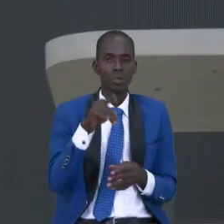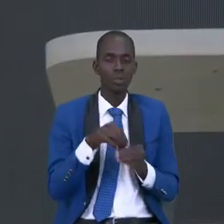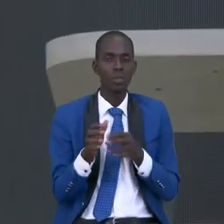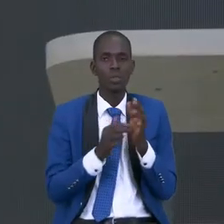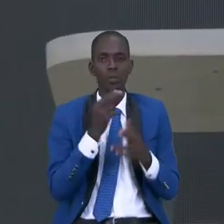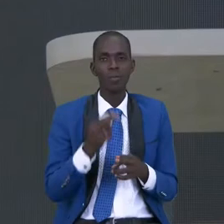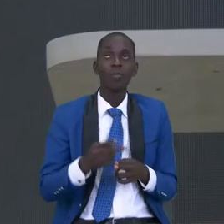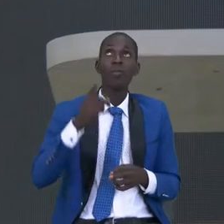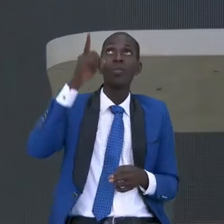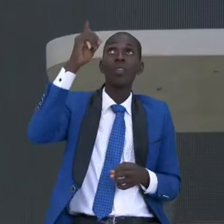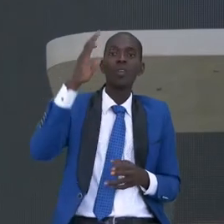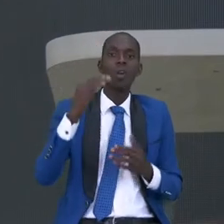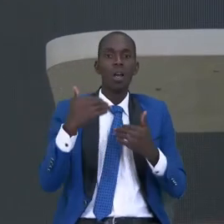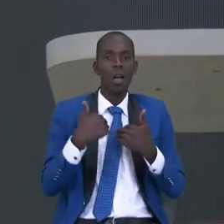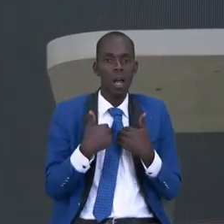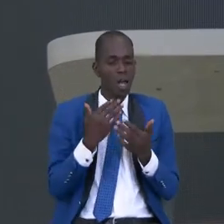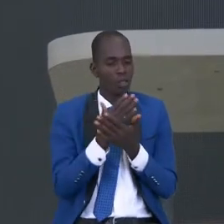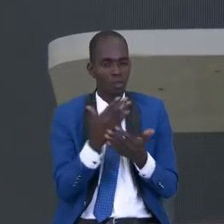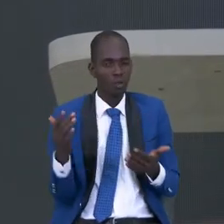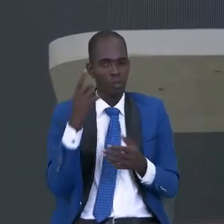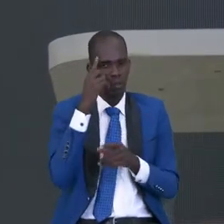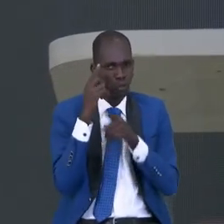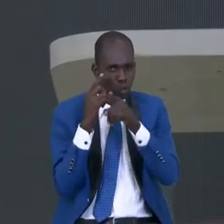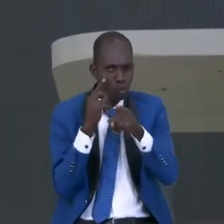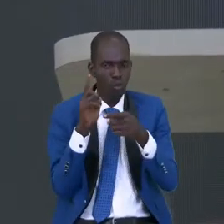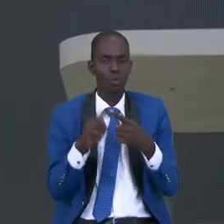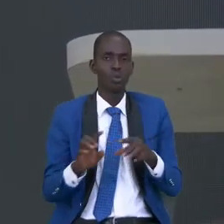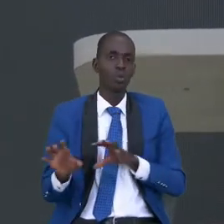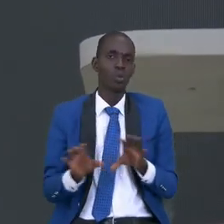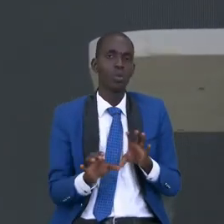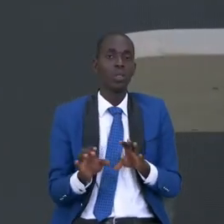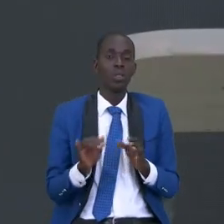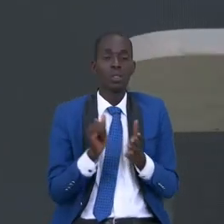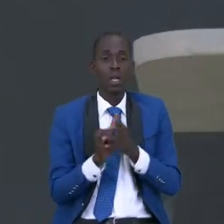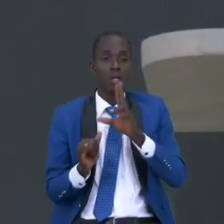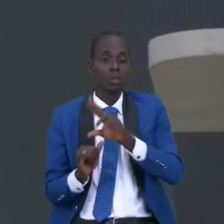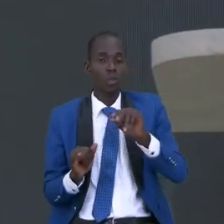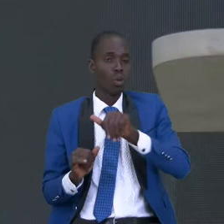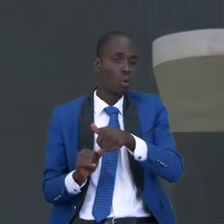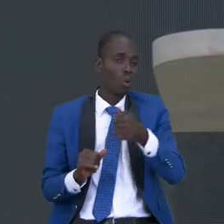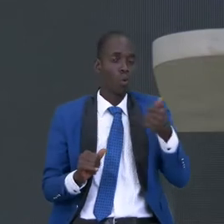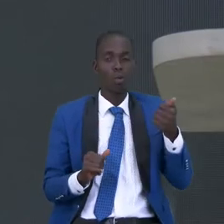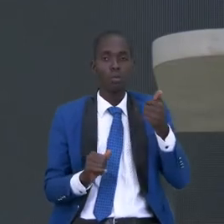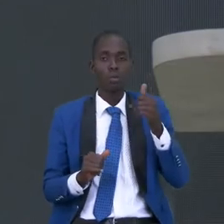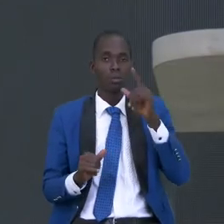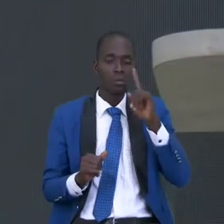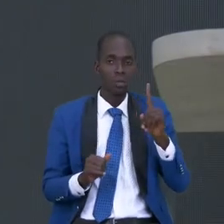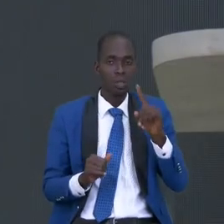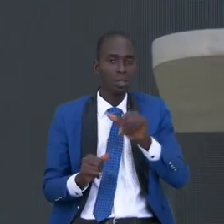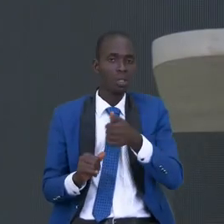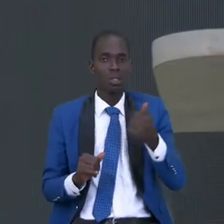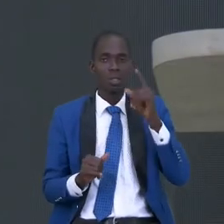God has something for you to do, which no other man or woman in